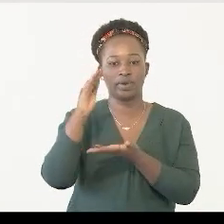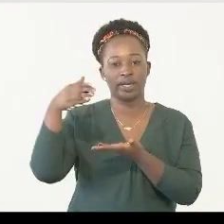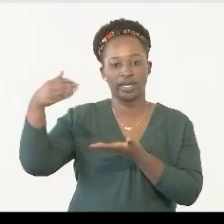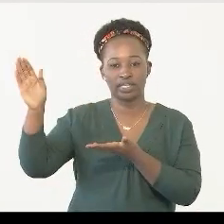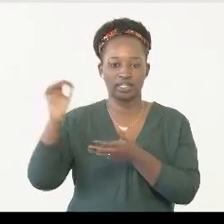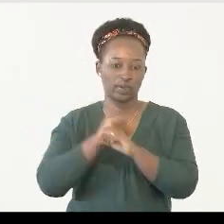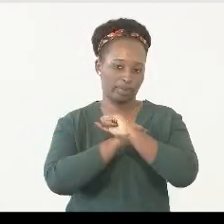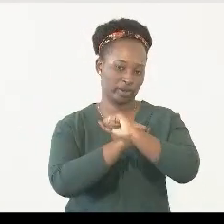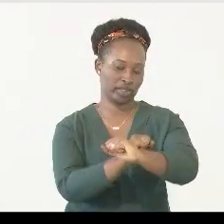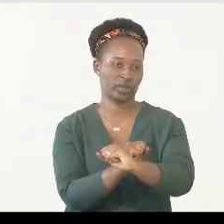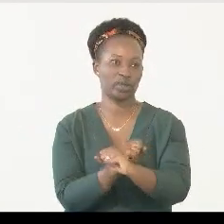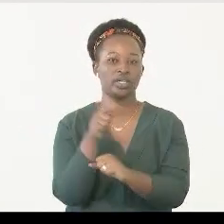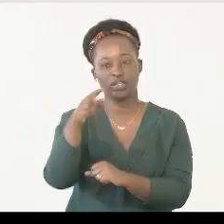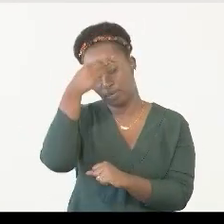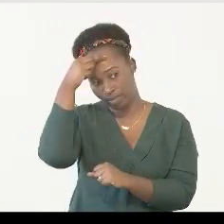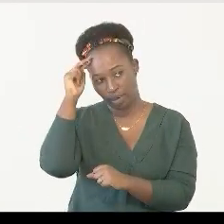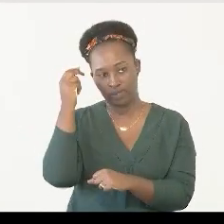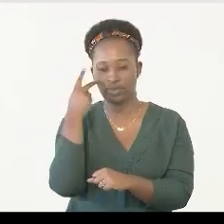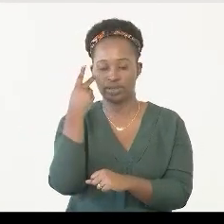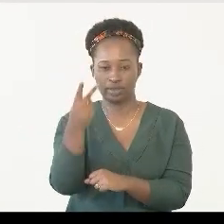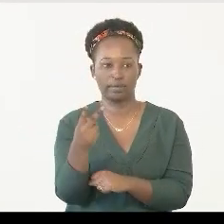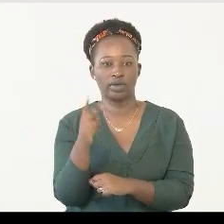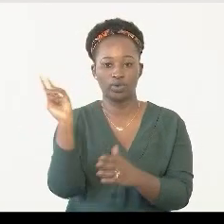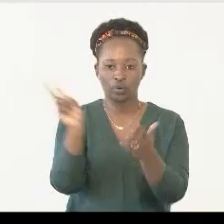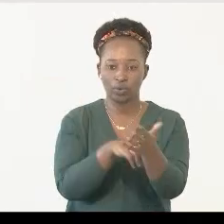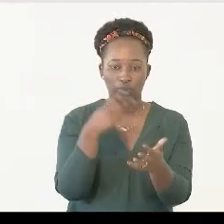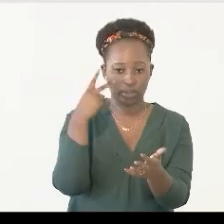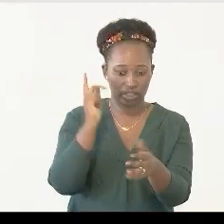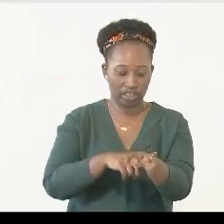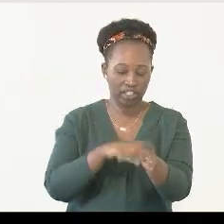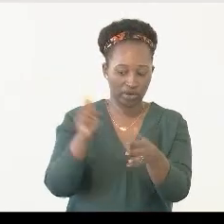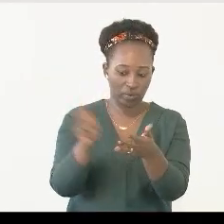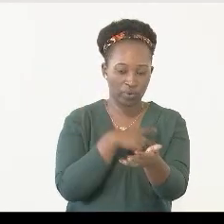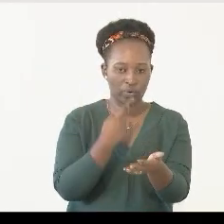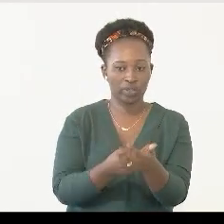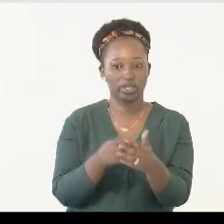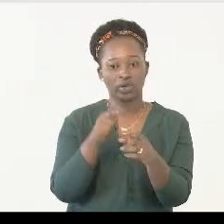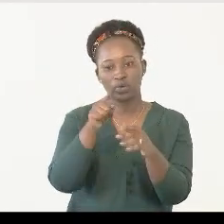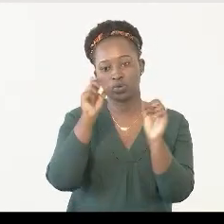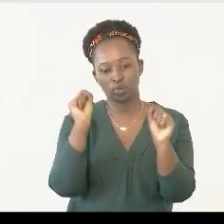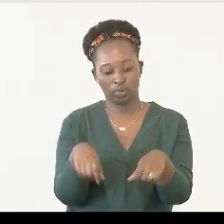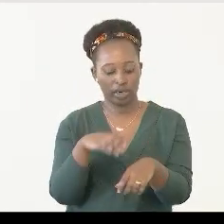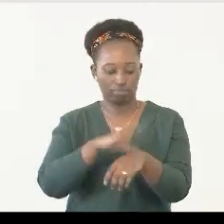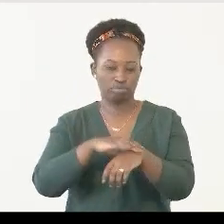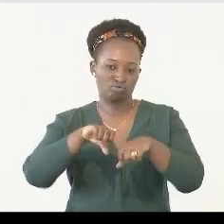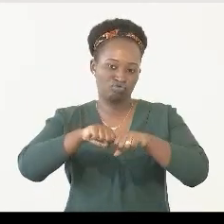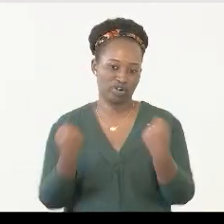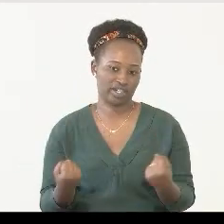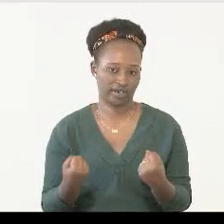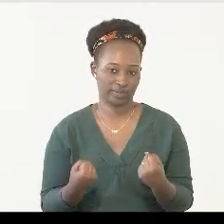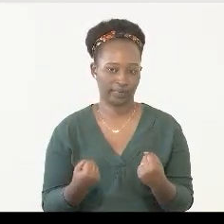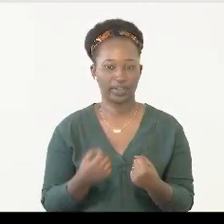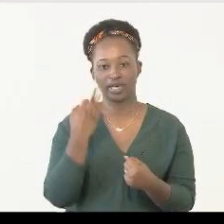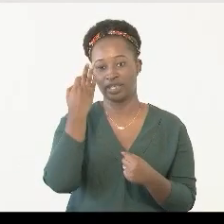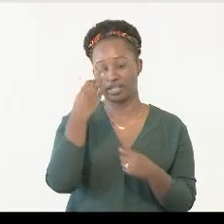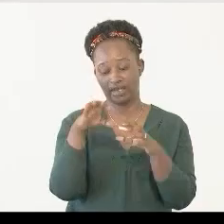external protection. That's why when you fall down, you can have injuries on your body muscles. So there are 3 types